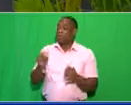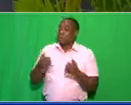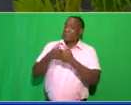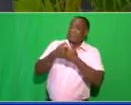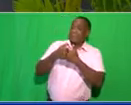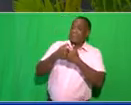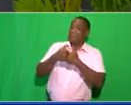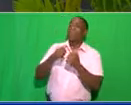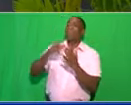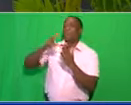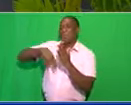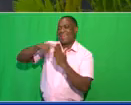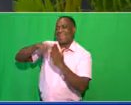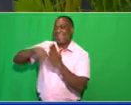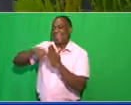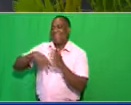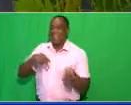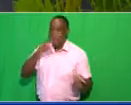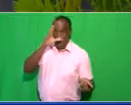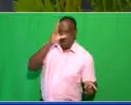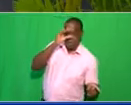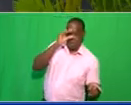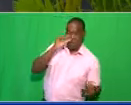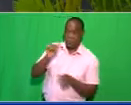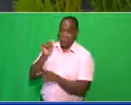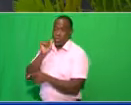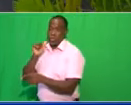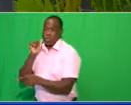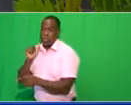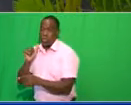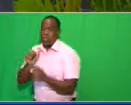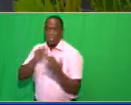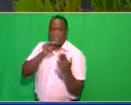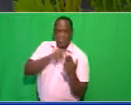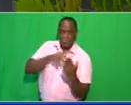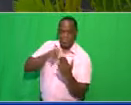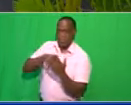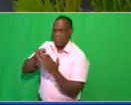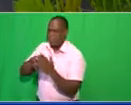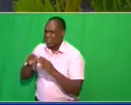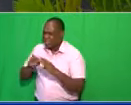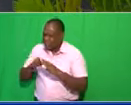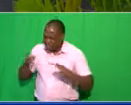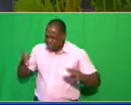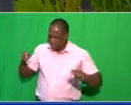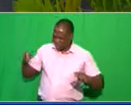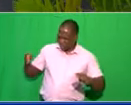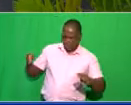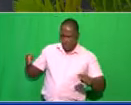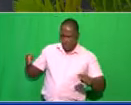reading between boys and girls, and that's very, very, very, very, very sharp,